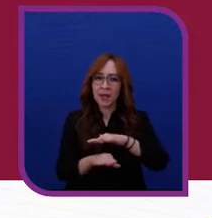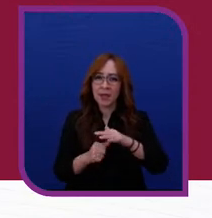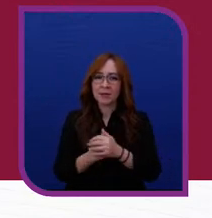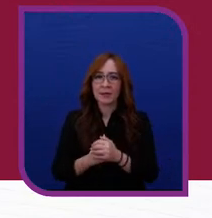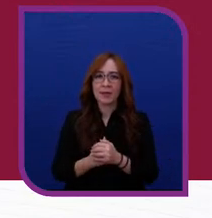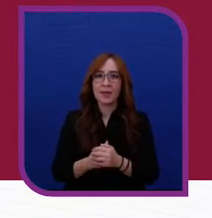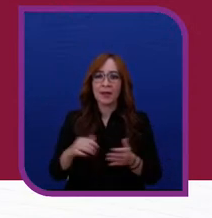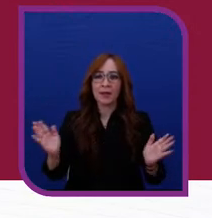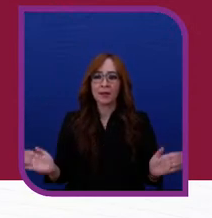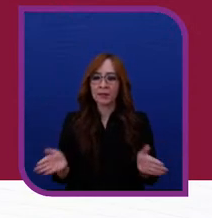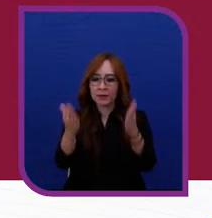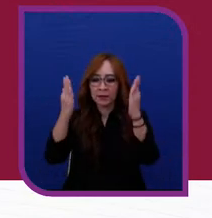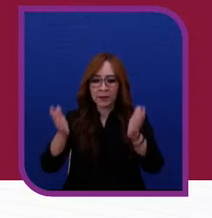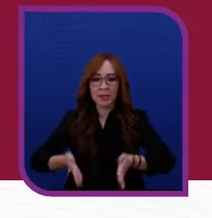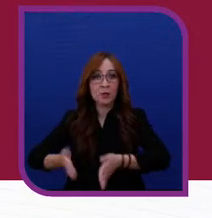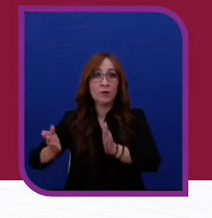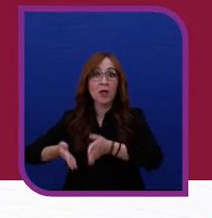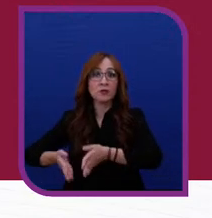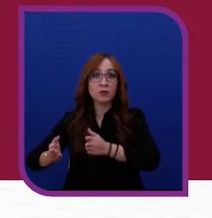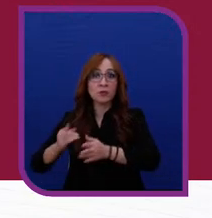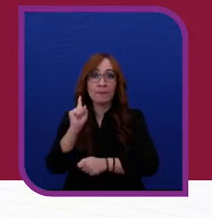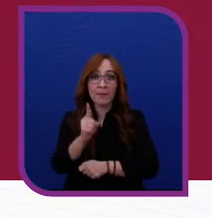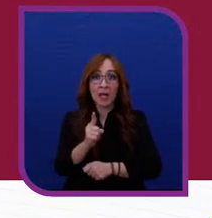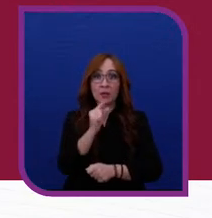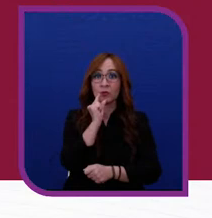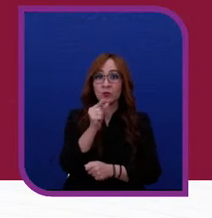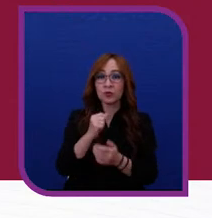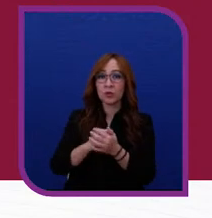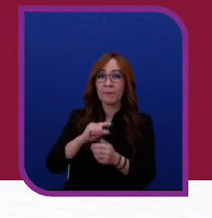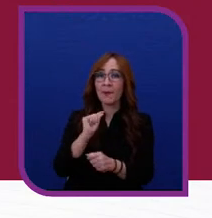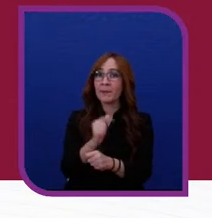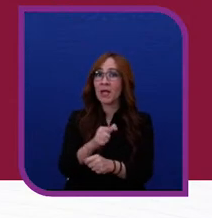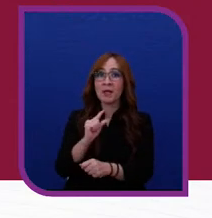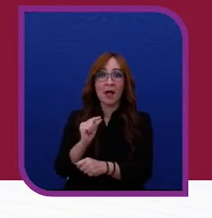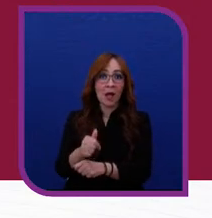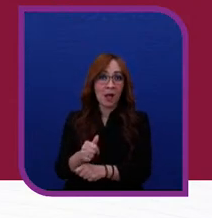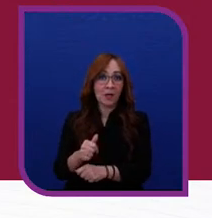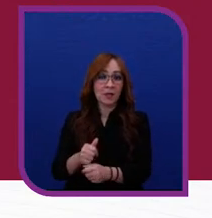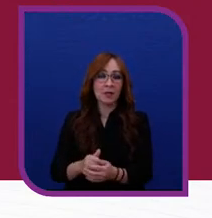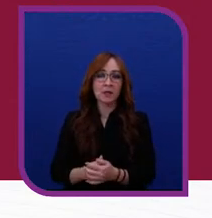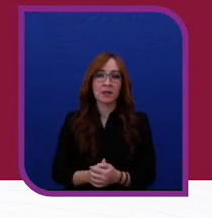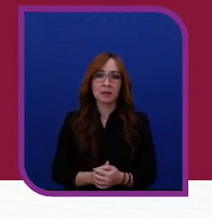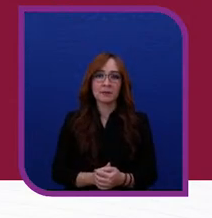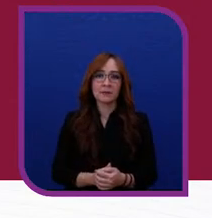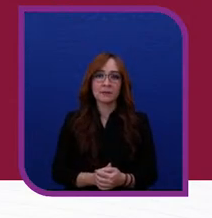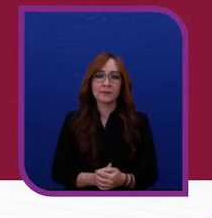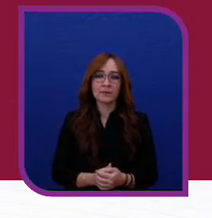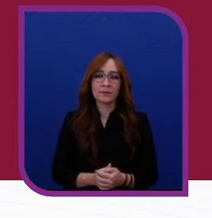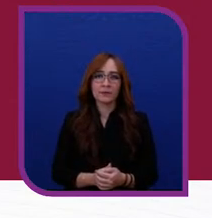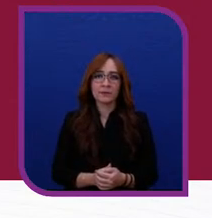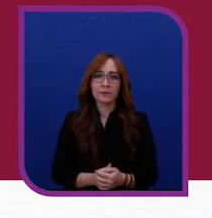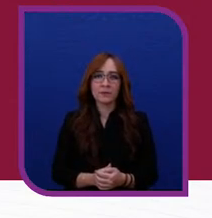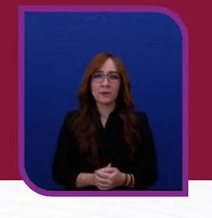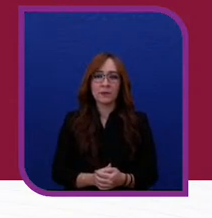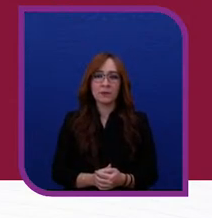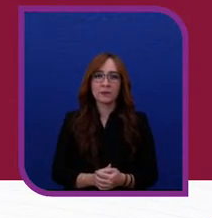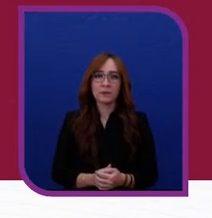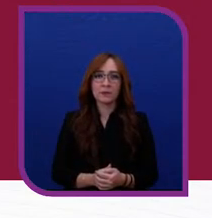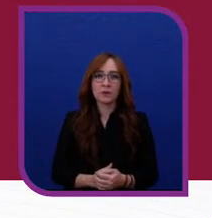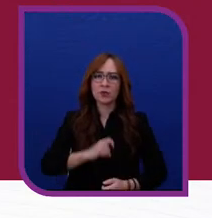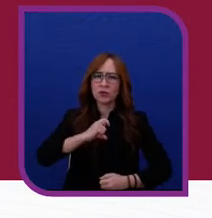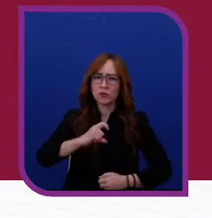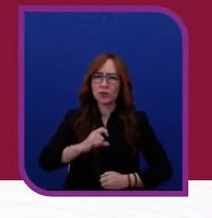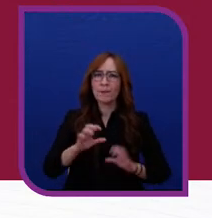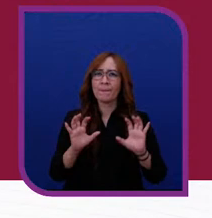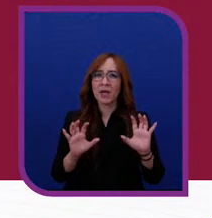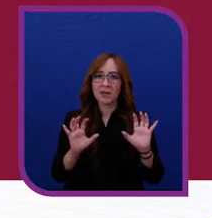form of financing and a quite significant portion Enno